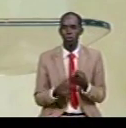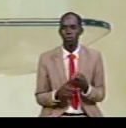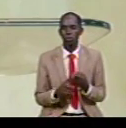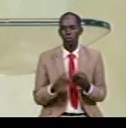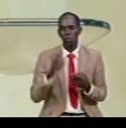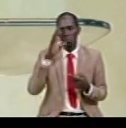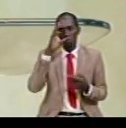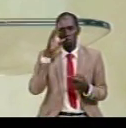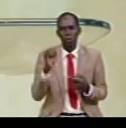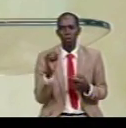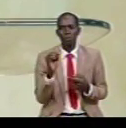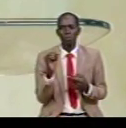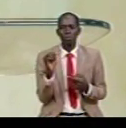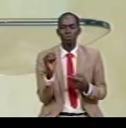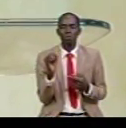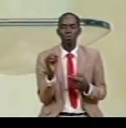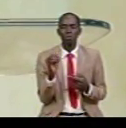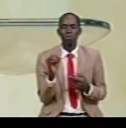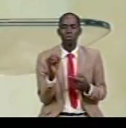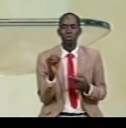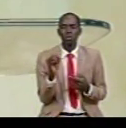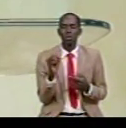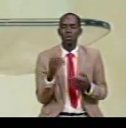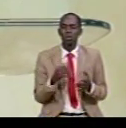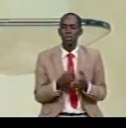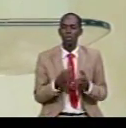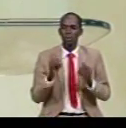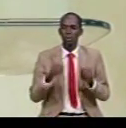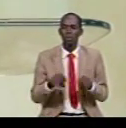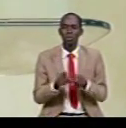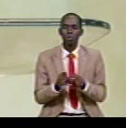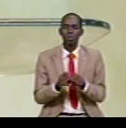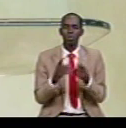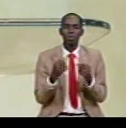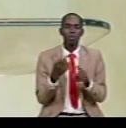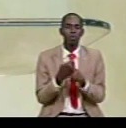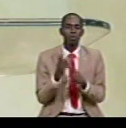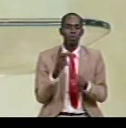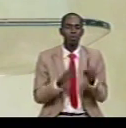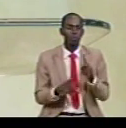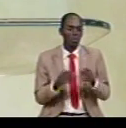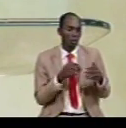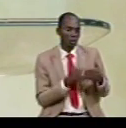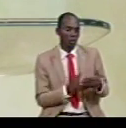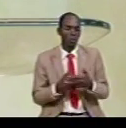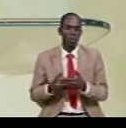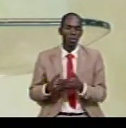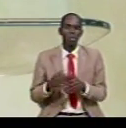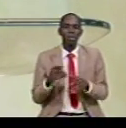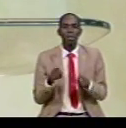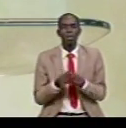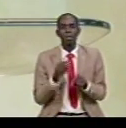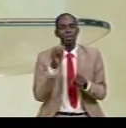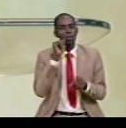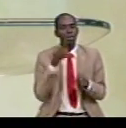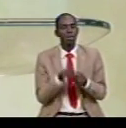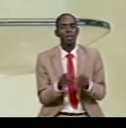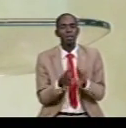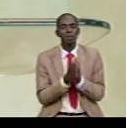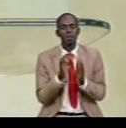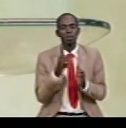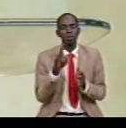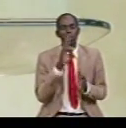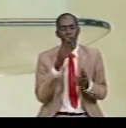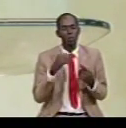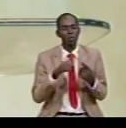also come from a physical person around you. Like our sister had just said, you are trying to preach the gospel, and then somebody